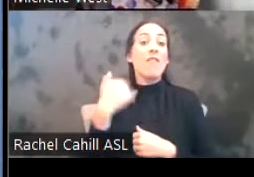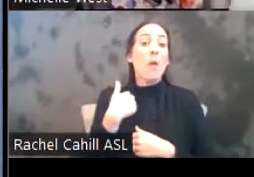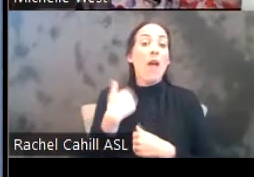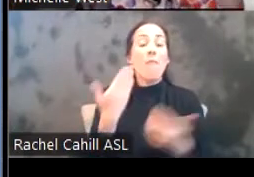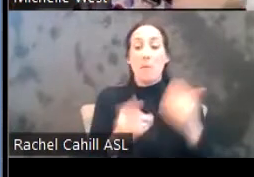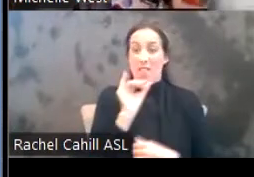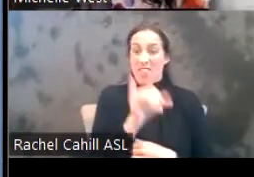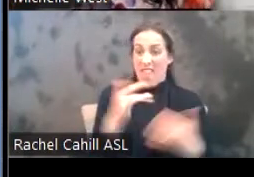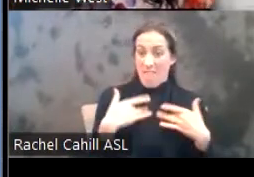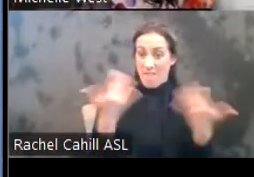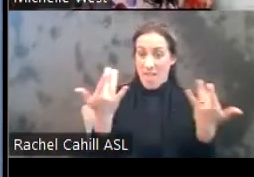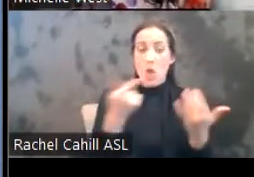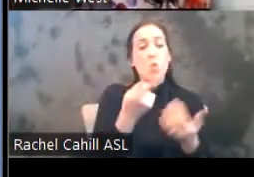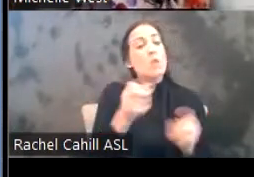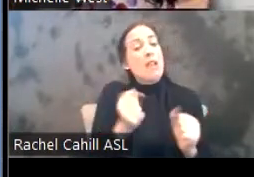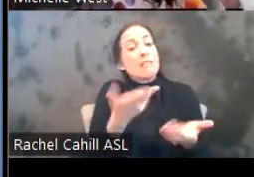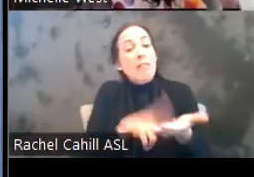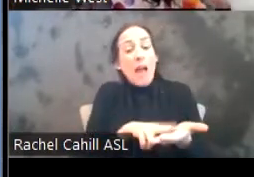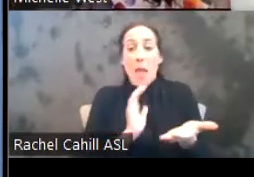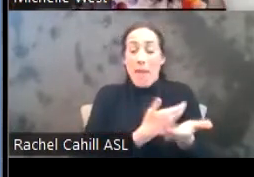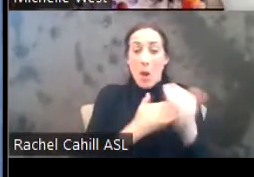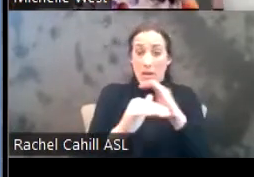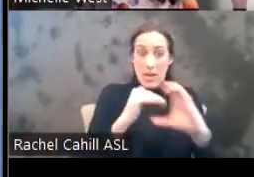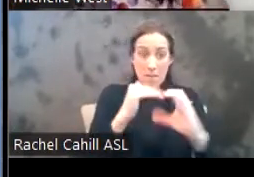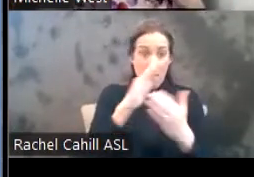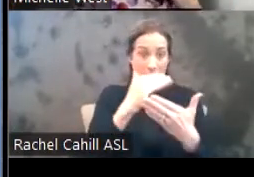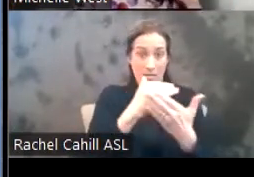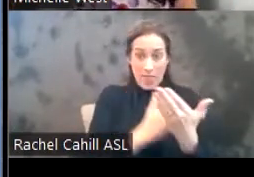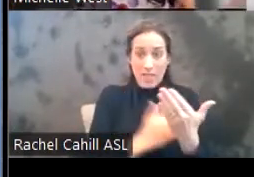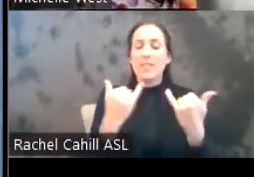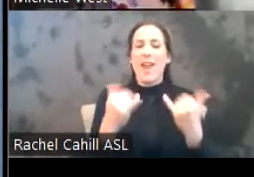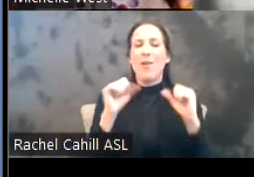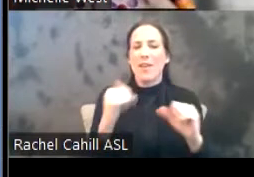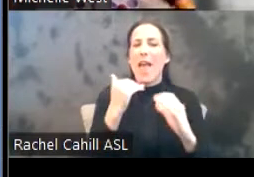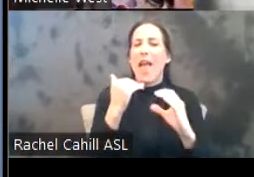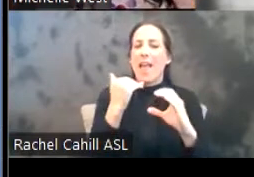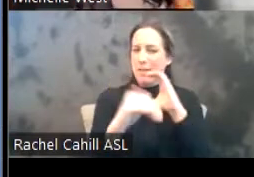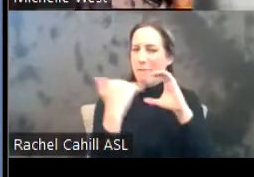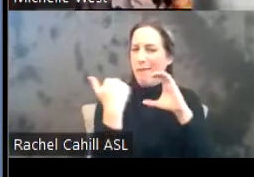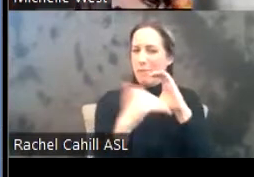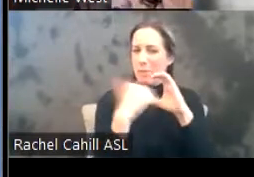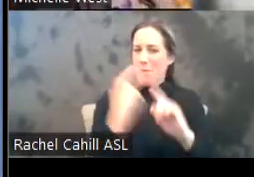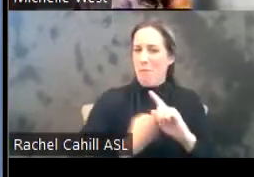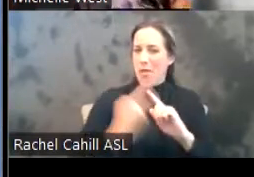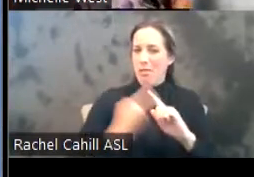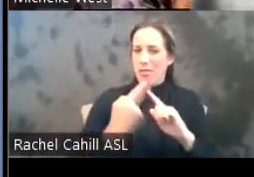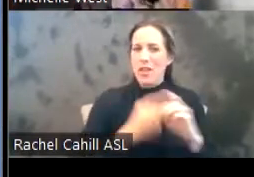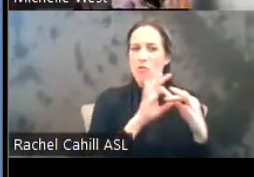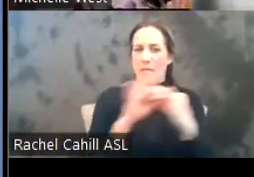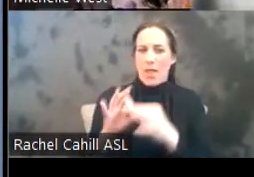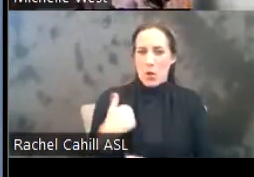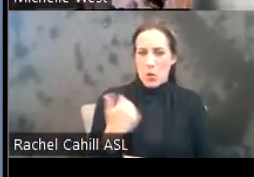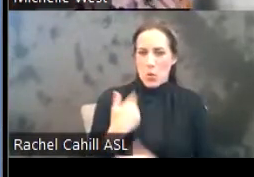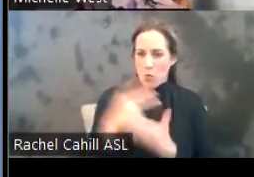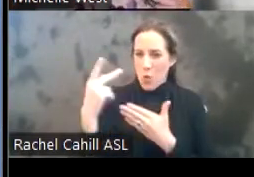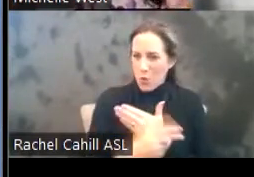event, you have signed up for our email list. Now you can send out an email every month about the Youth Transitions Program if you're trying to build